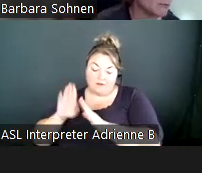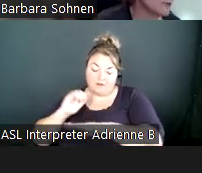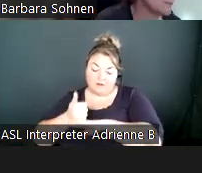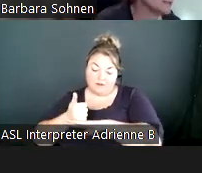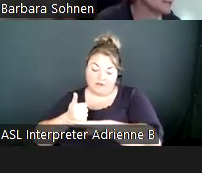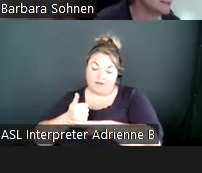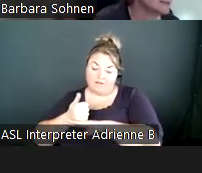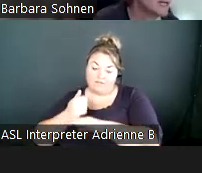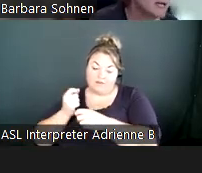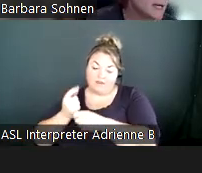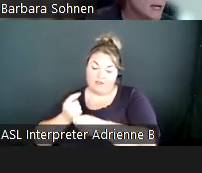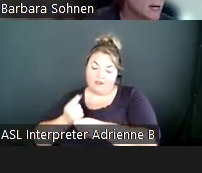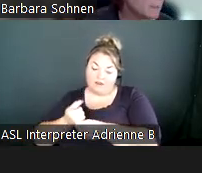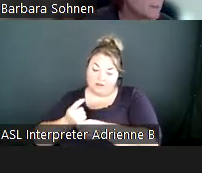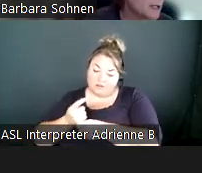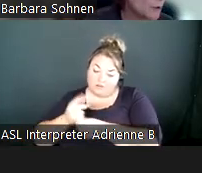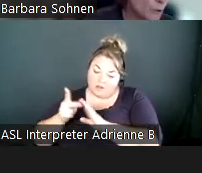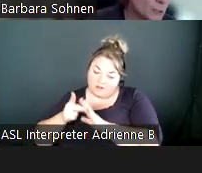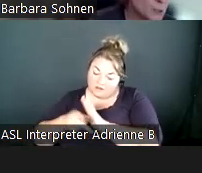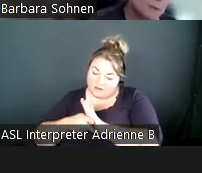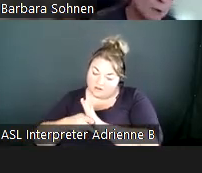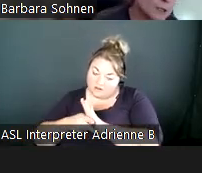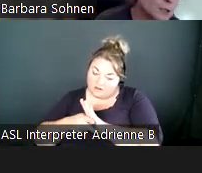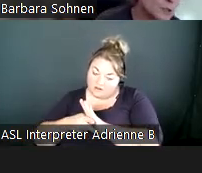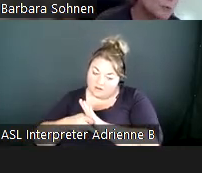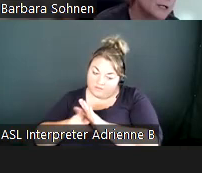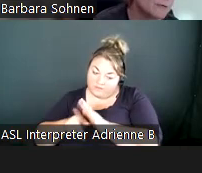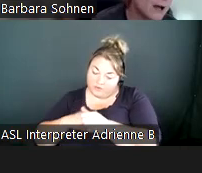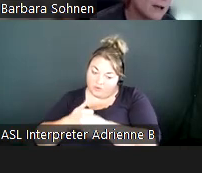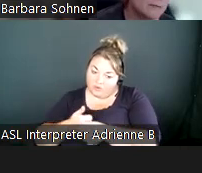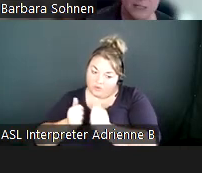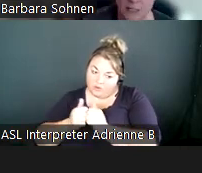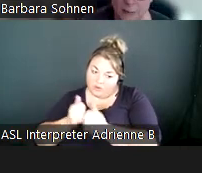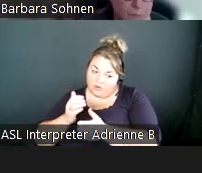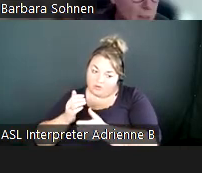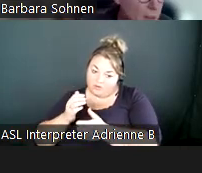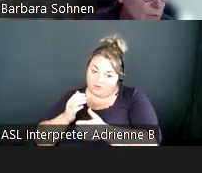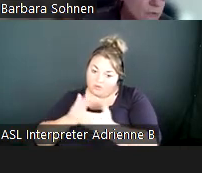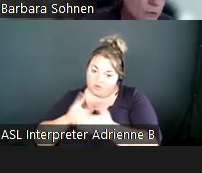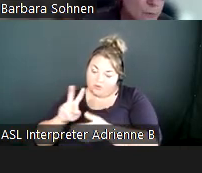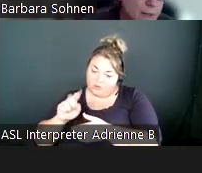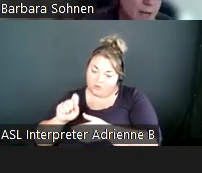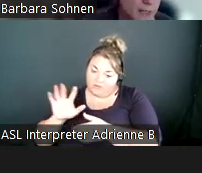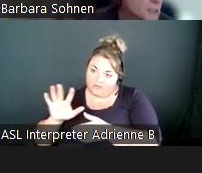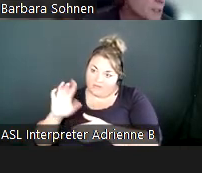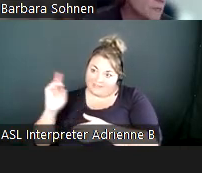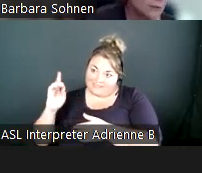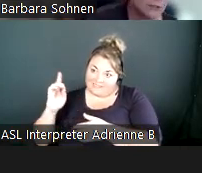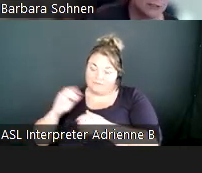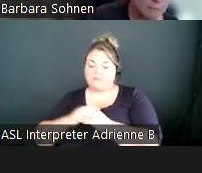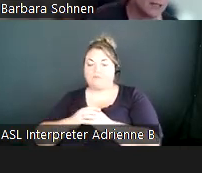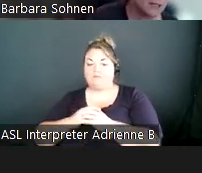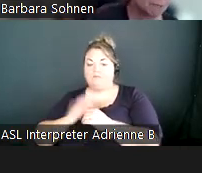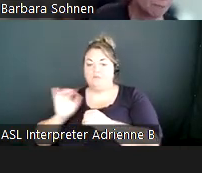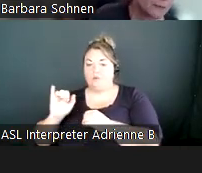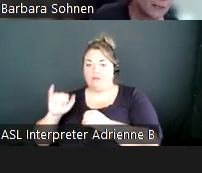annually reviewing policies in accordance with part 2.5D. So where that gets confusing